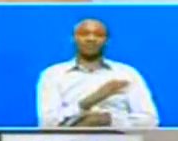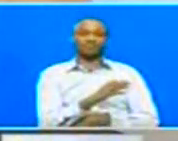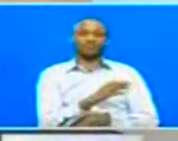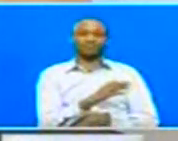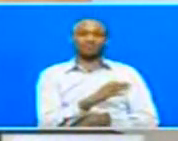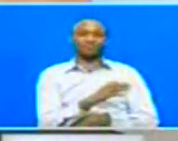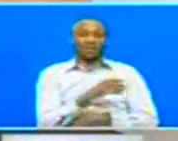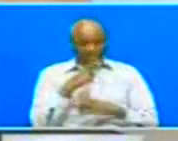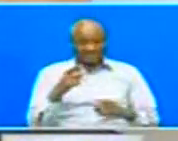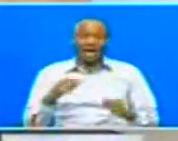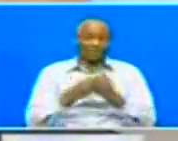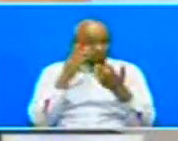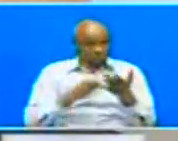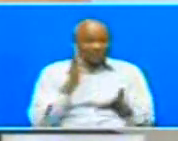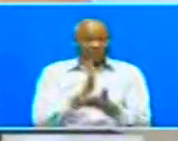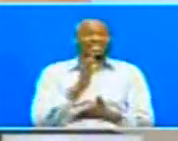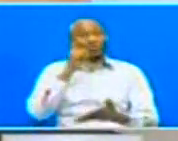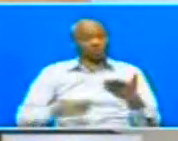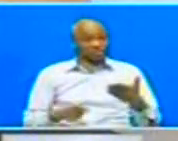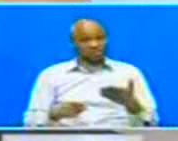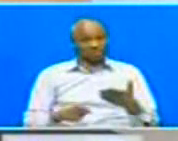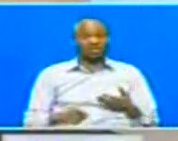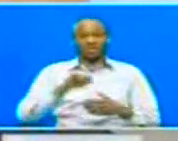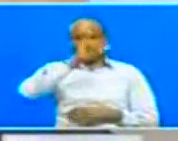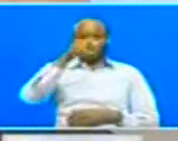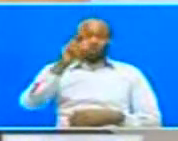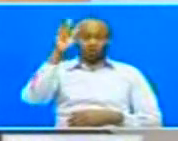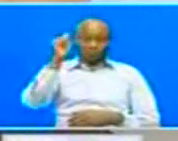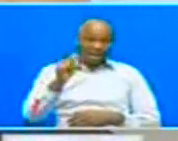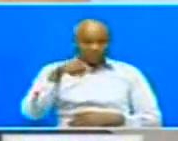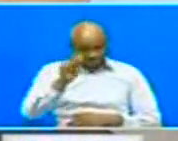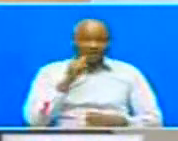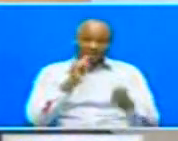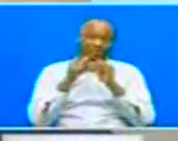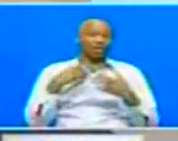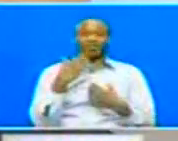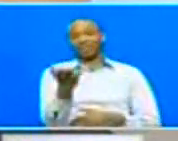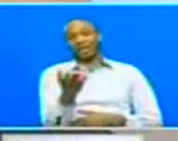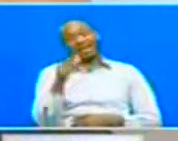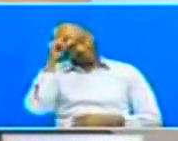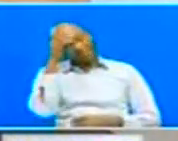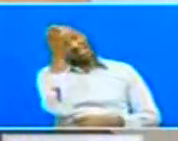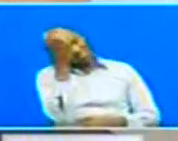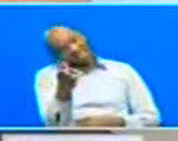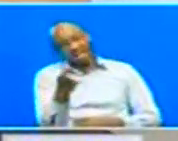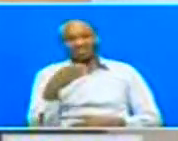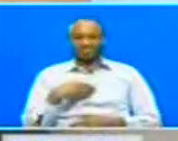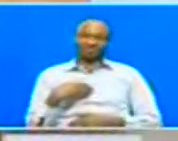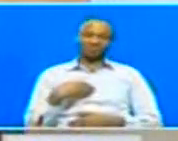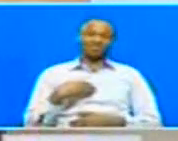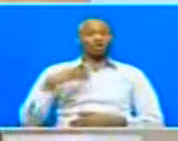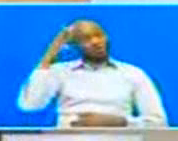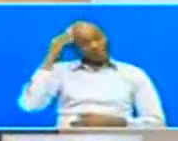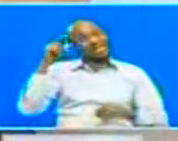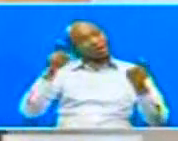But the fact remains, Yvonne, the fact remains that Jubaland has an administration. All right. There's a government in Mogadishu.